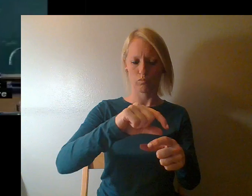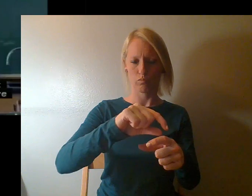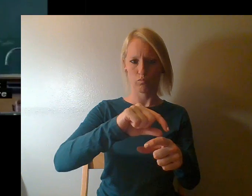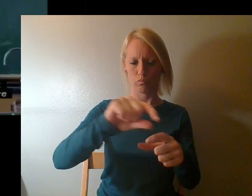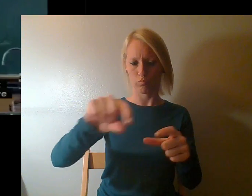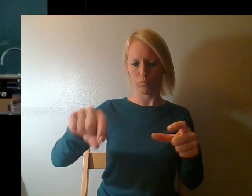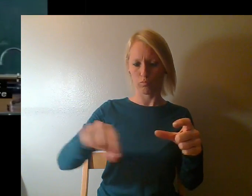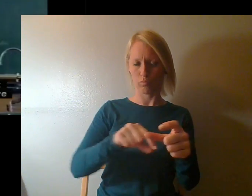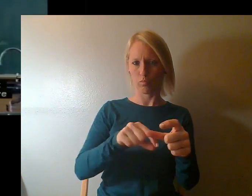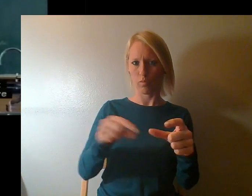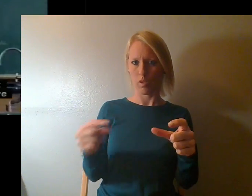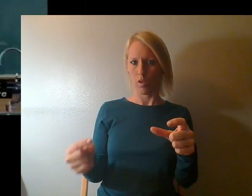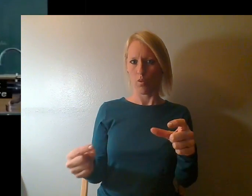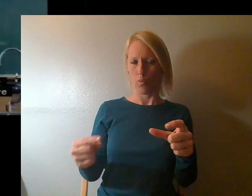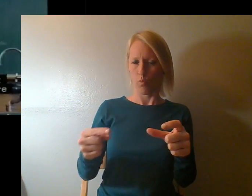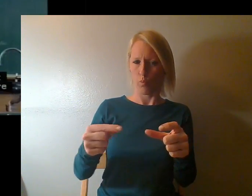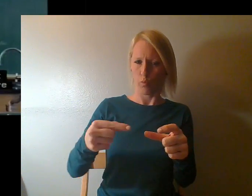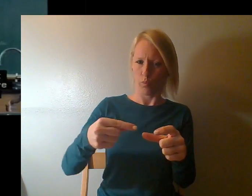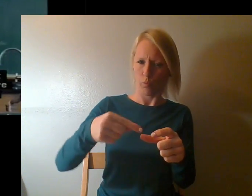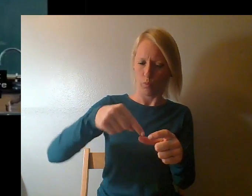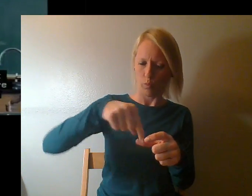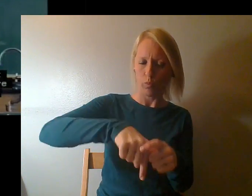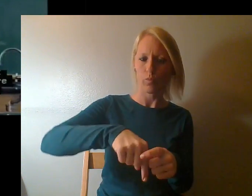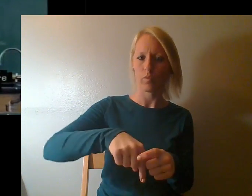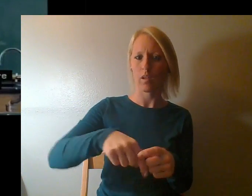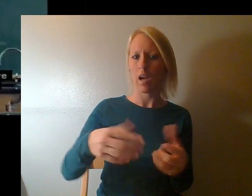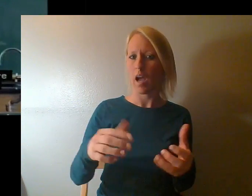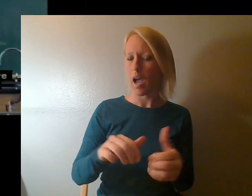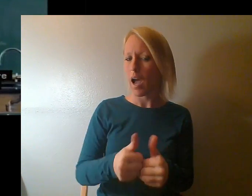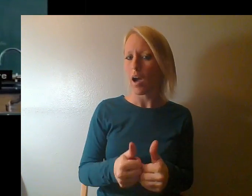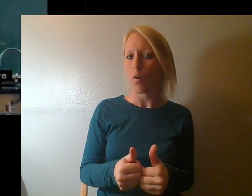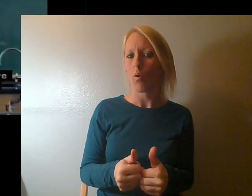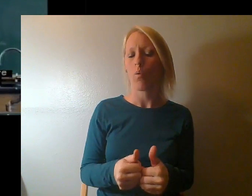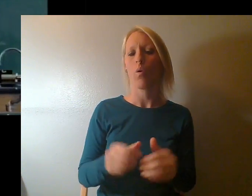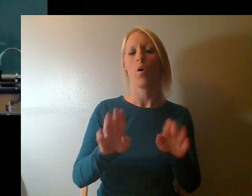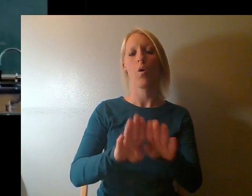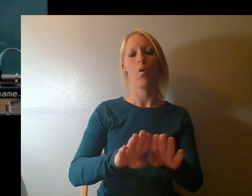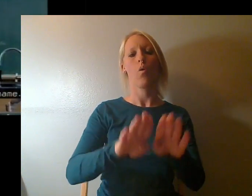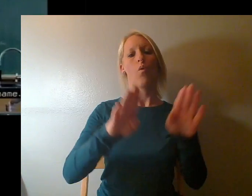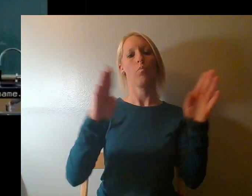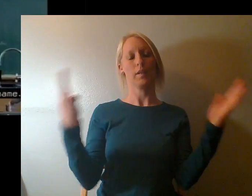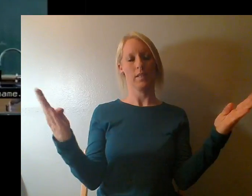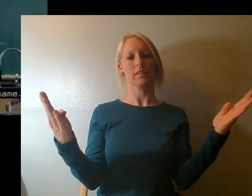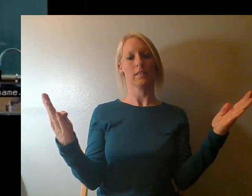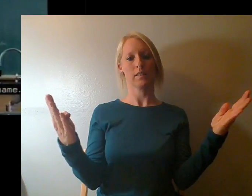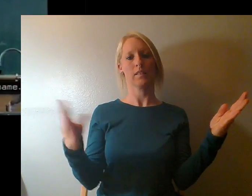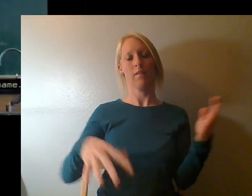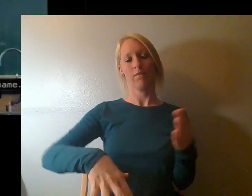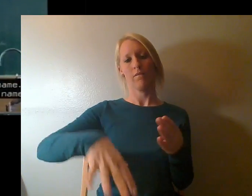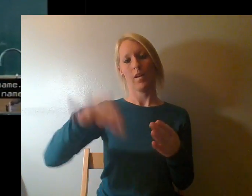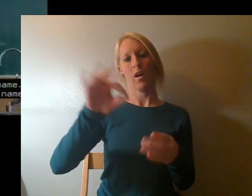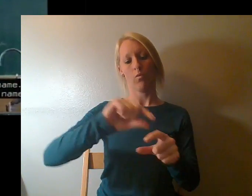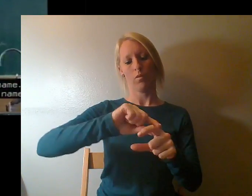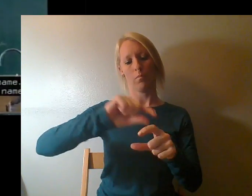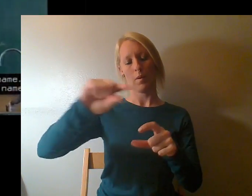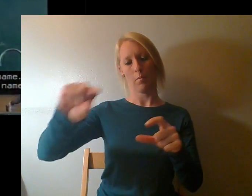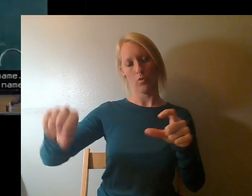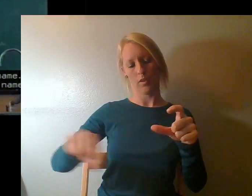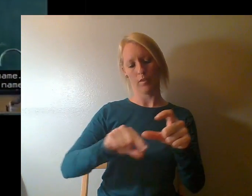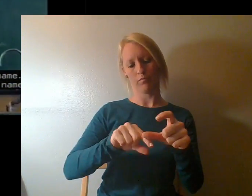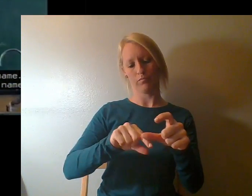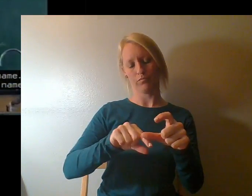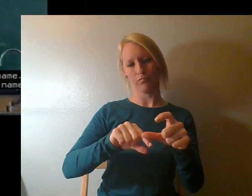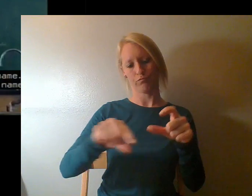openings that are going to be found in the cell membrane. And these openings have a name. Does anybody know what the name of the openings is?